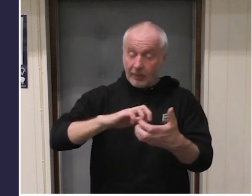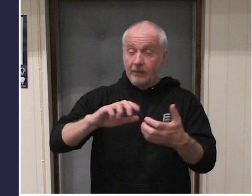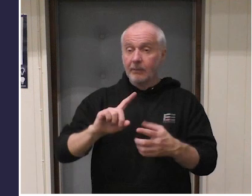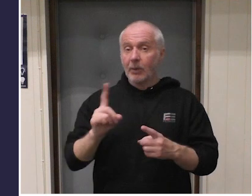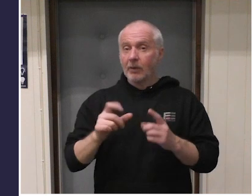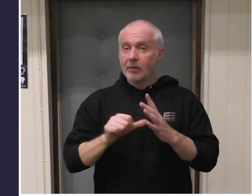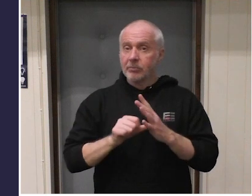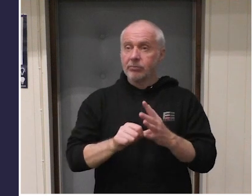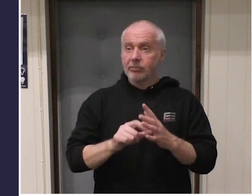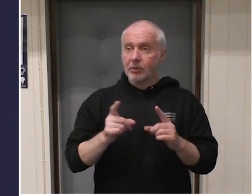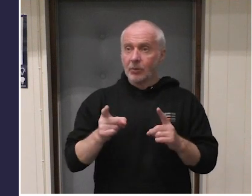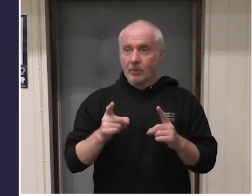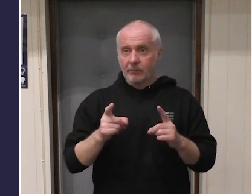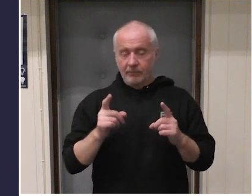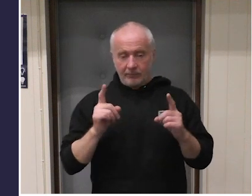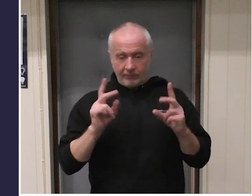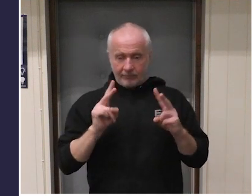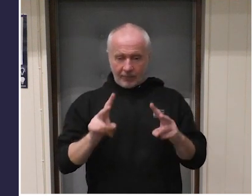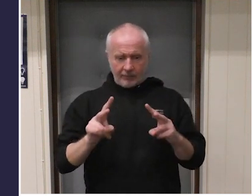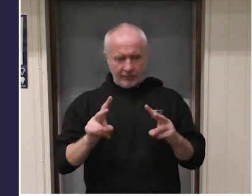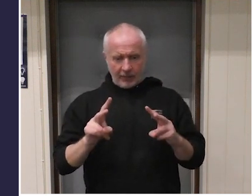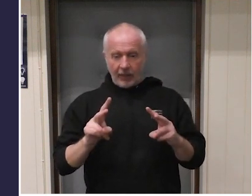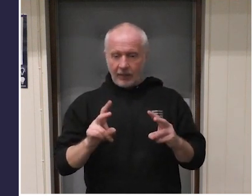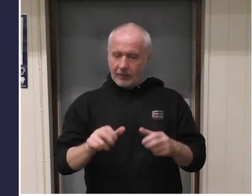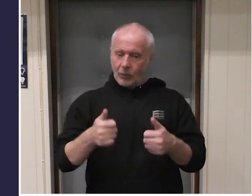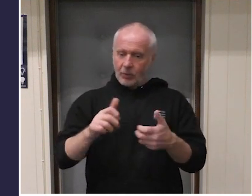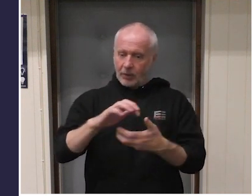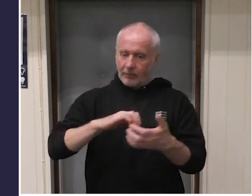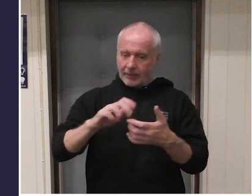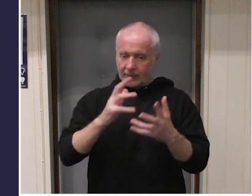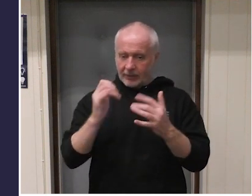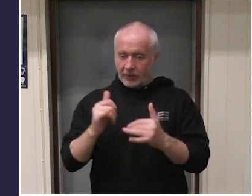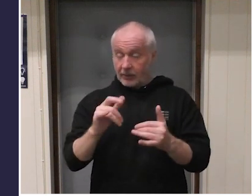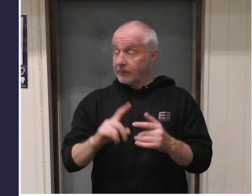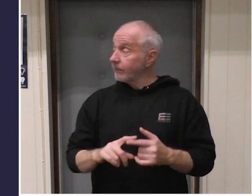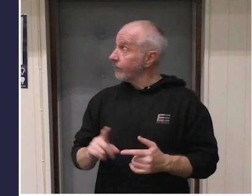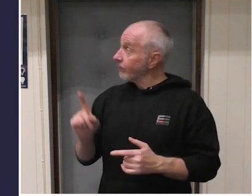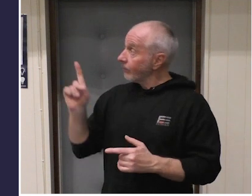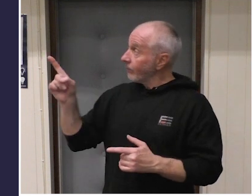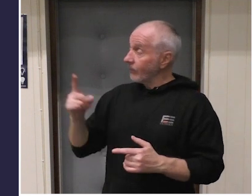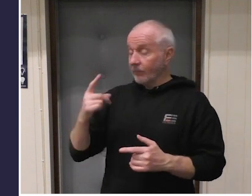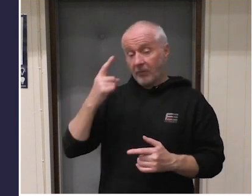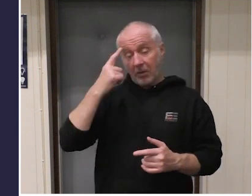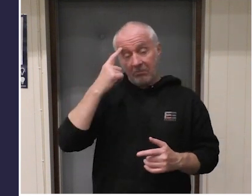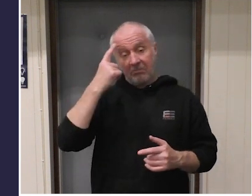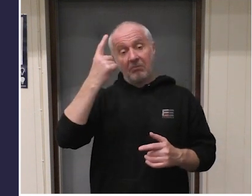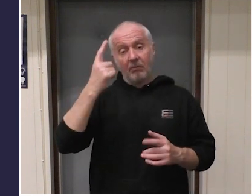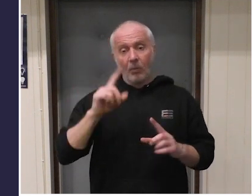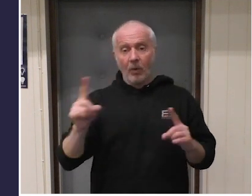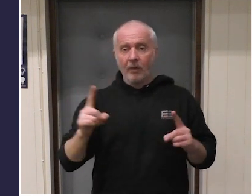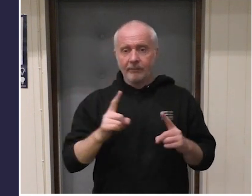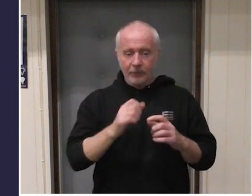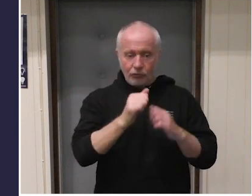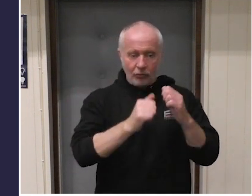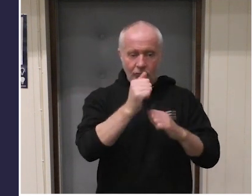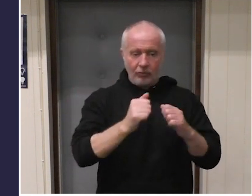difficult to define a good complexity measure. And they suggest it's a very good complexity measure because it tells us about structural